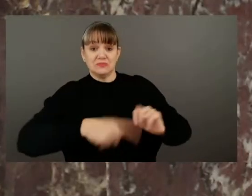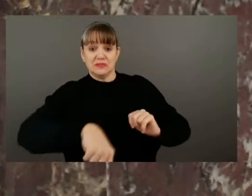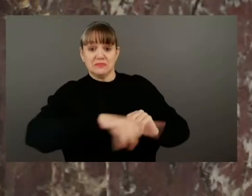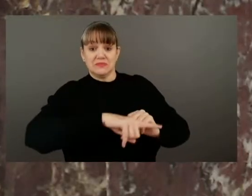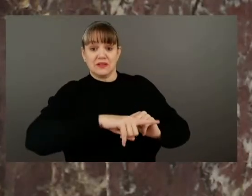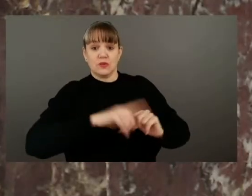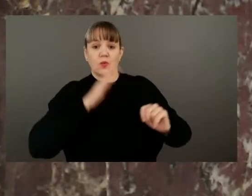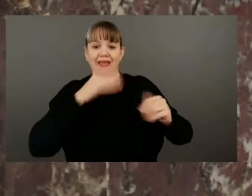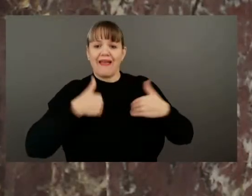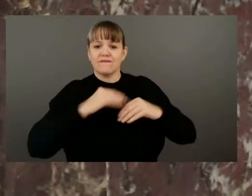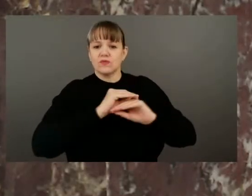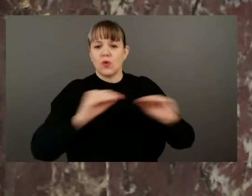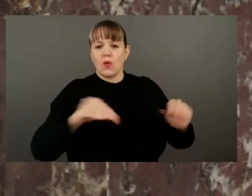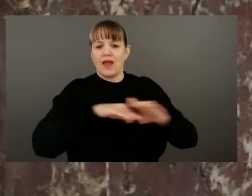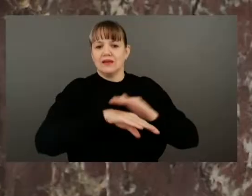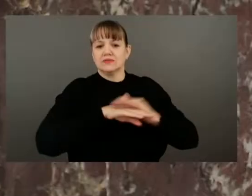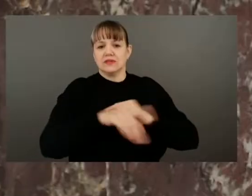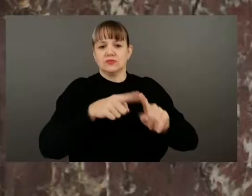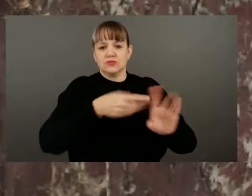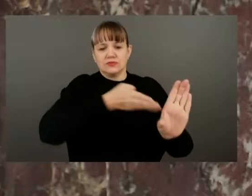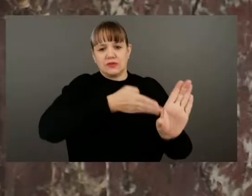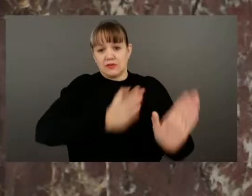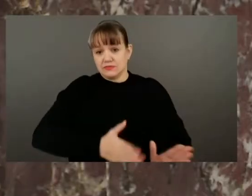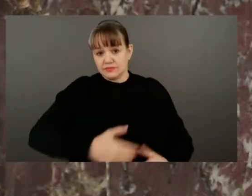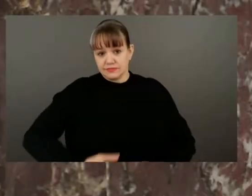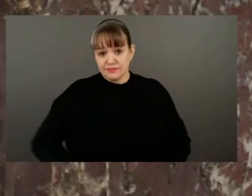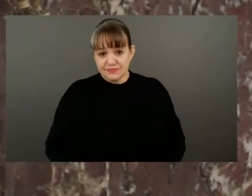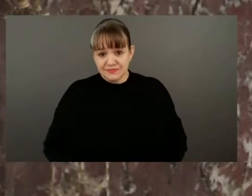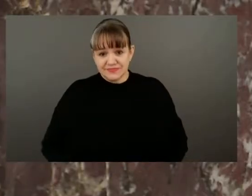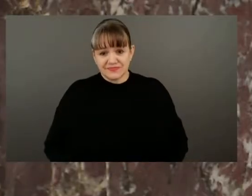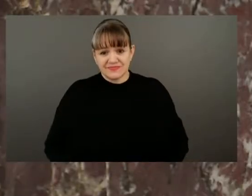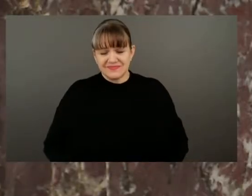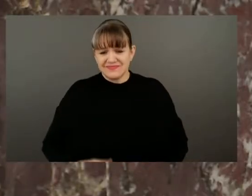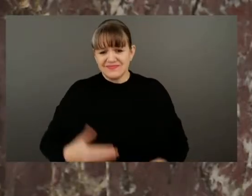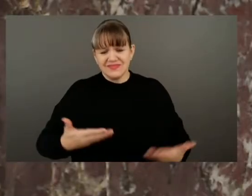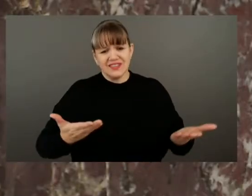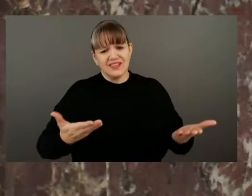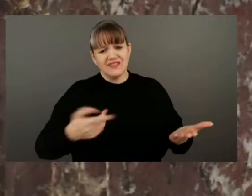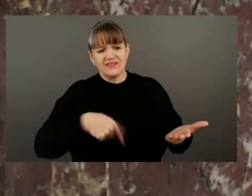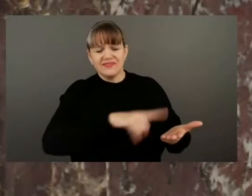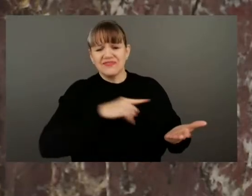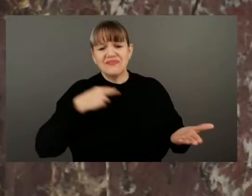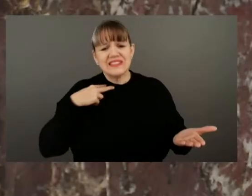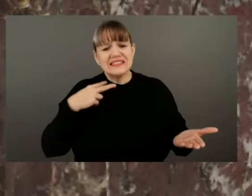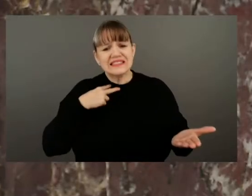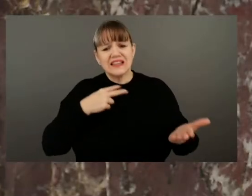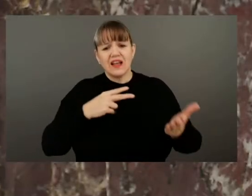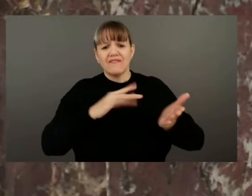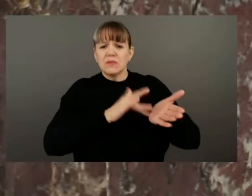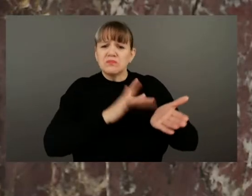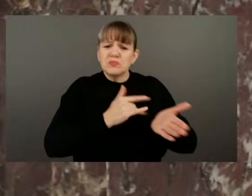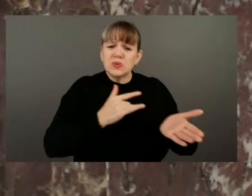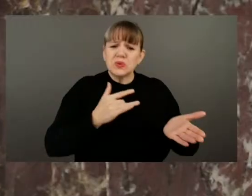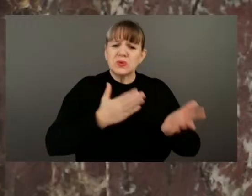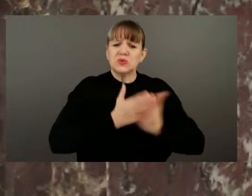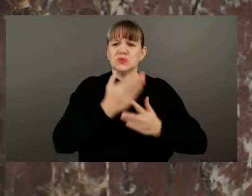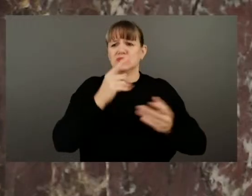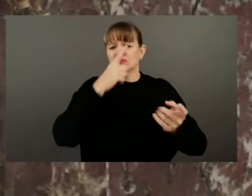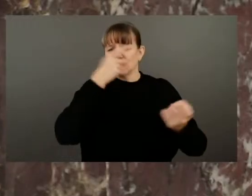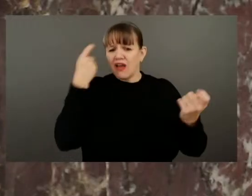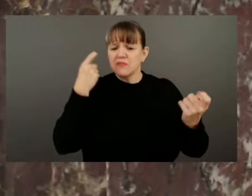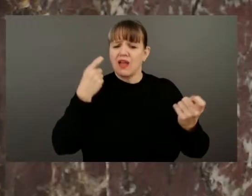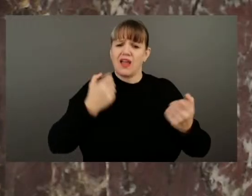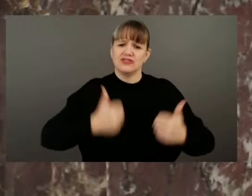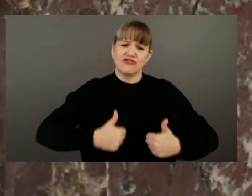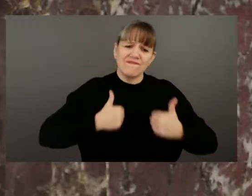includes some of the most vulnerable among us, victims of abuse, trauma survivors, and first responders.